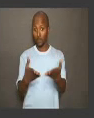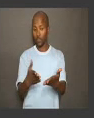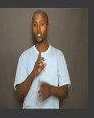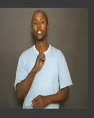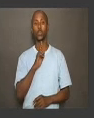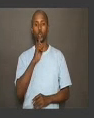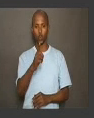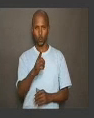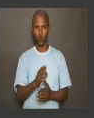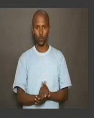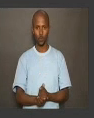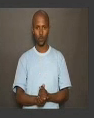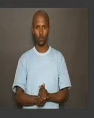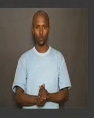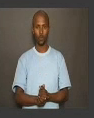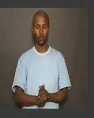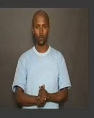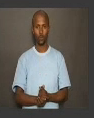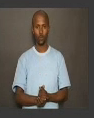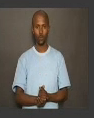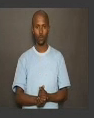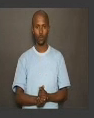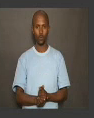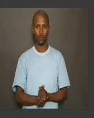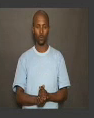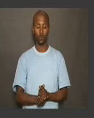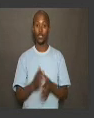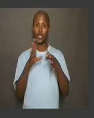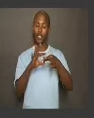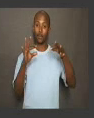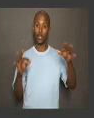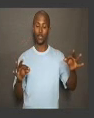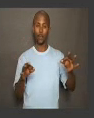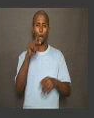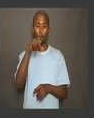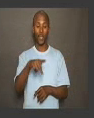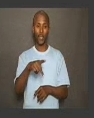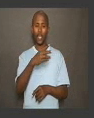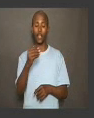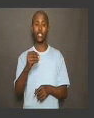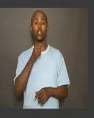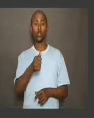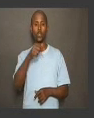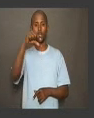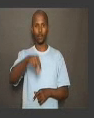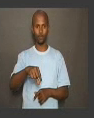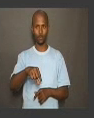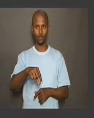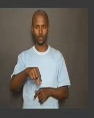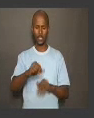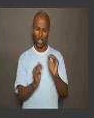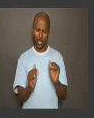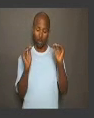is equivalent to true. The statement P and not Q